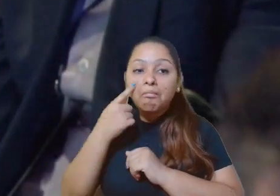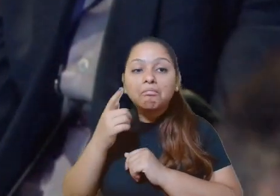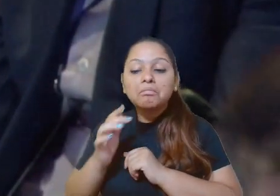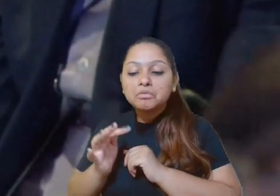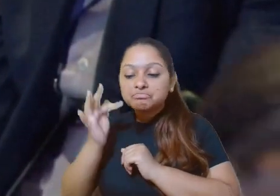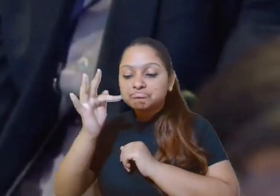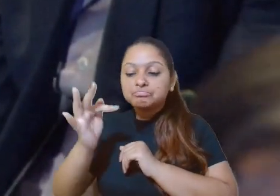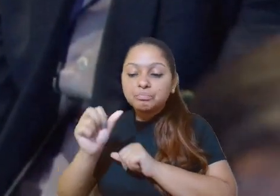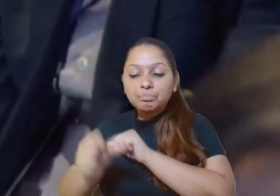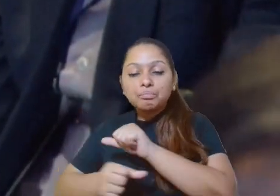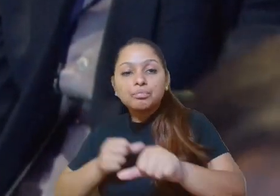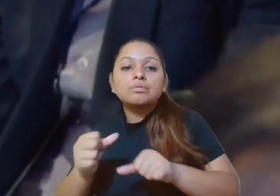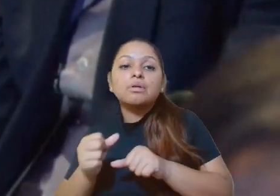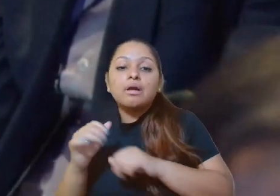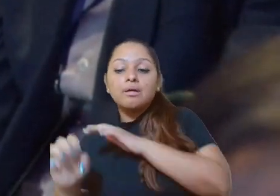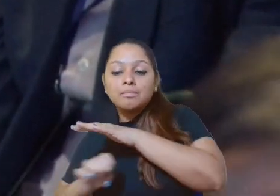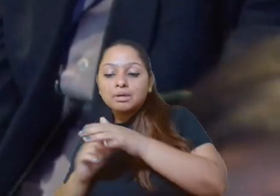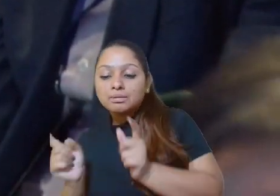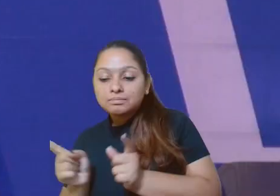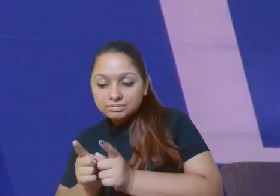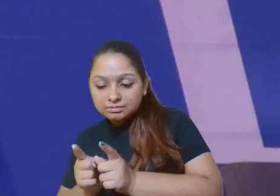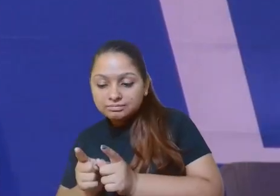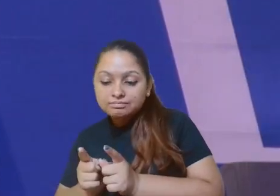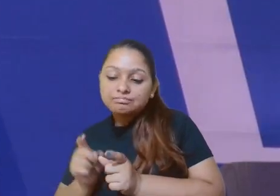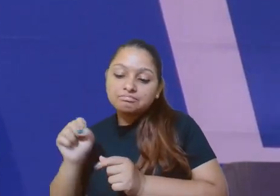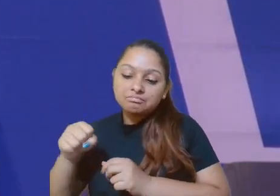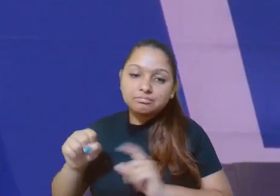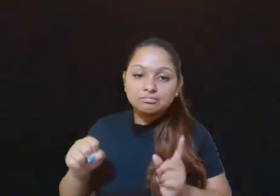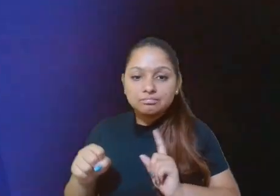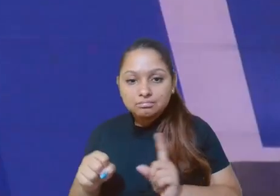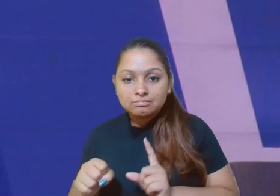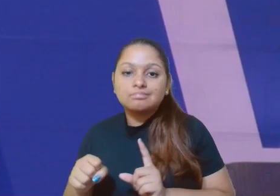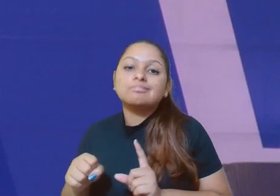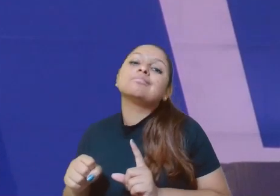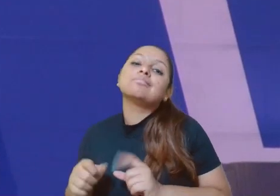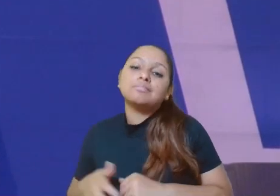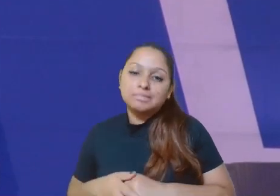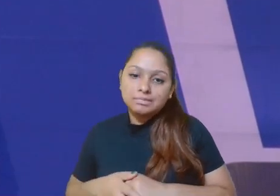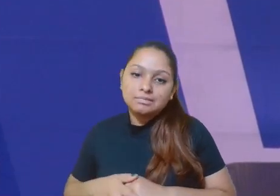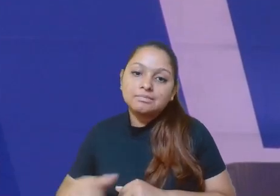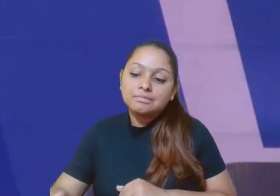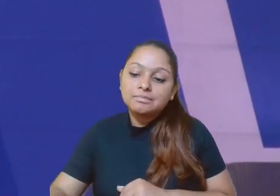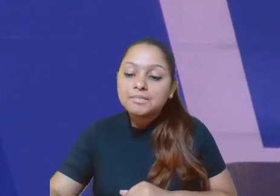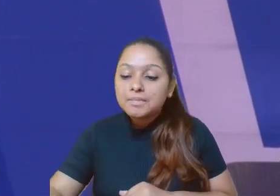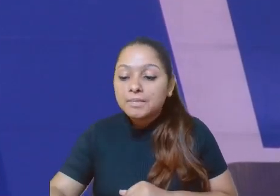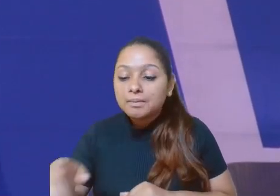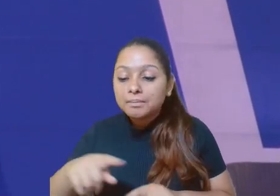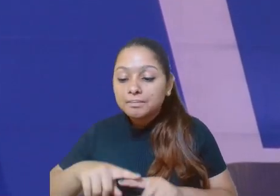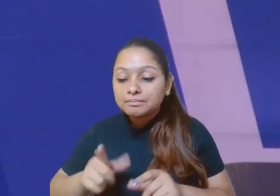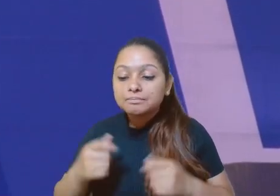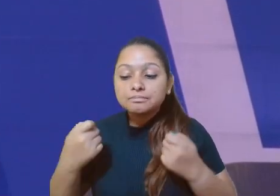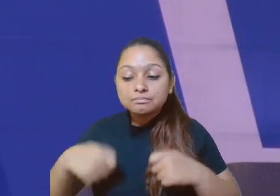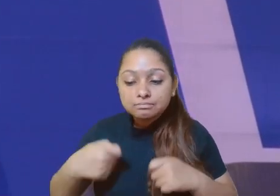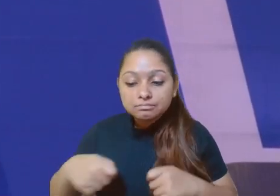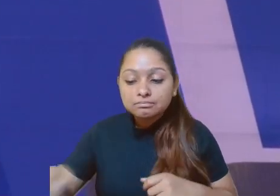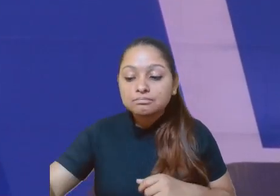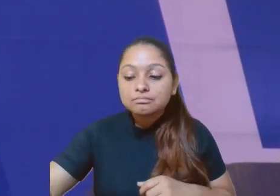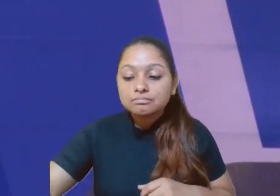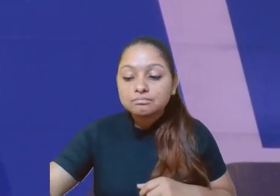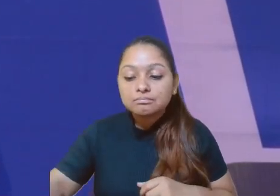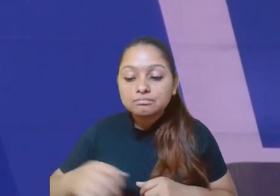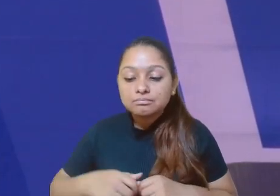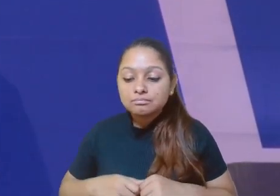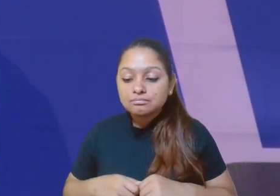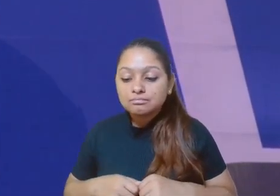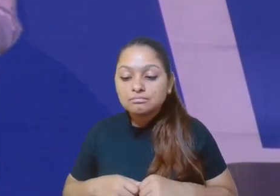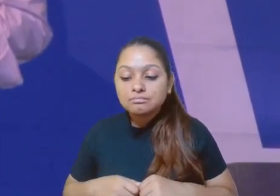and will become a startup in the end. So let's not lose that of sight, because the nature of what we do demands that kind of partnership, and